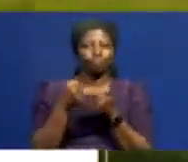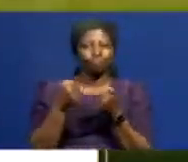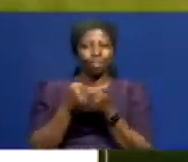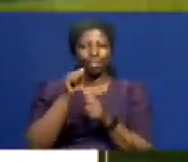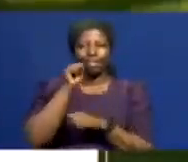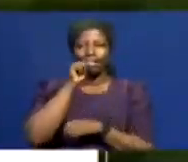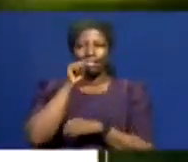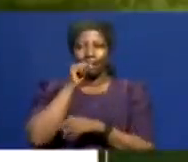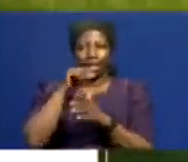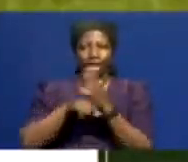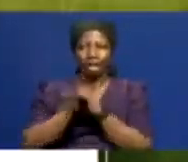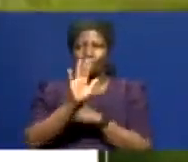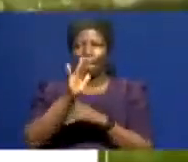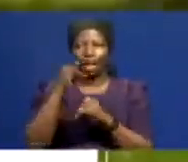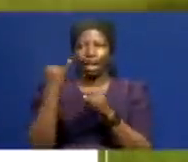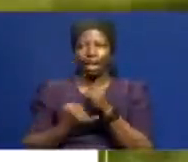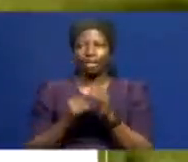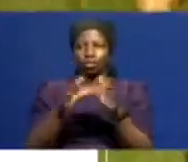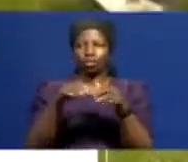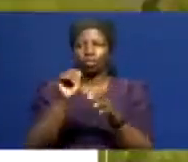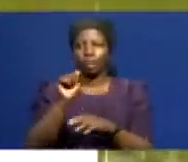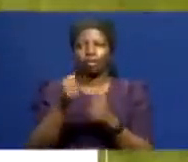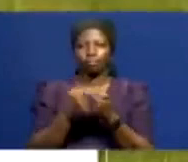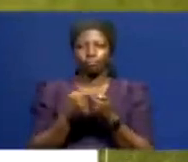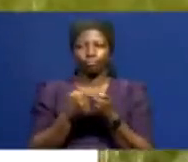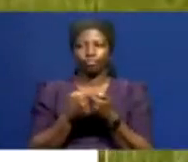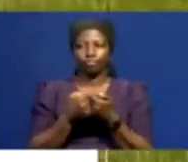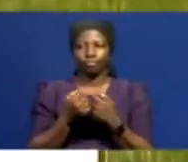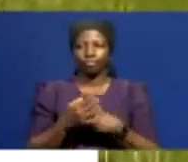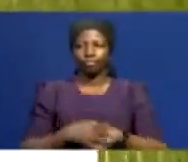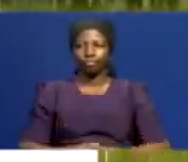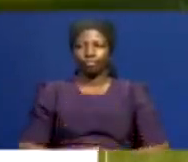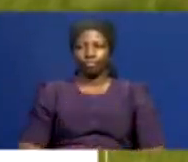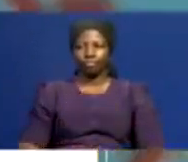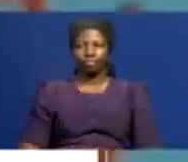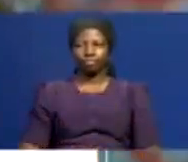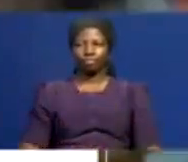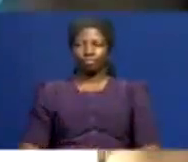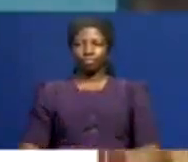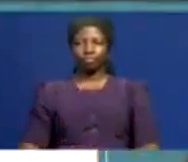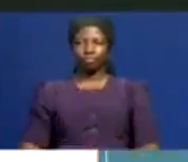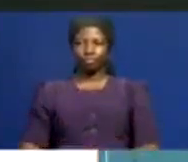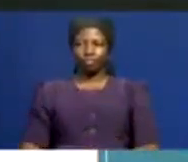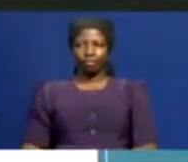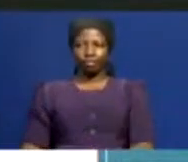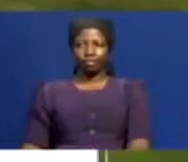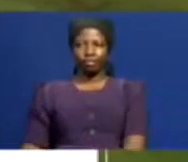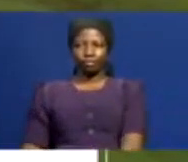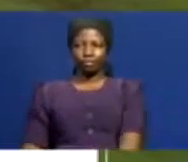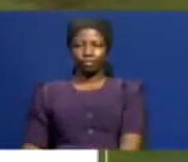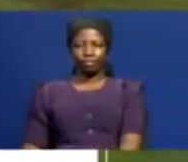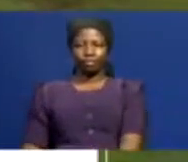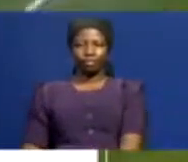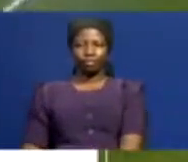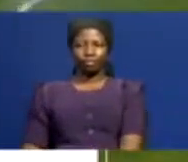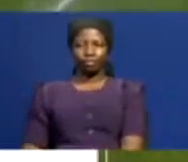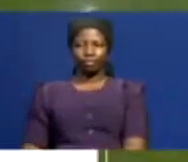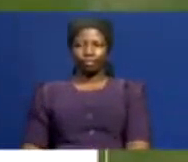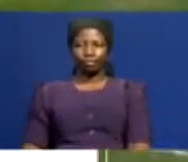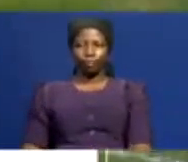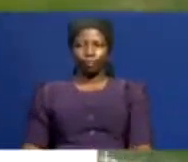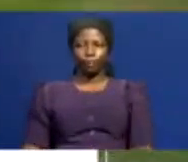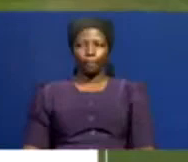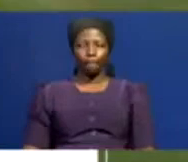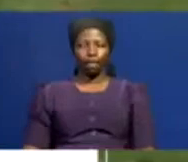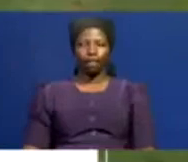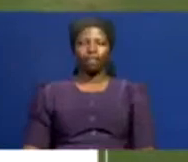then Mutugi this time is going to touch down. A little grabber kick to the back.